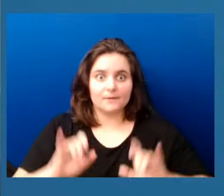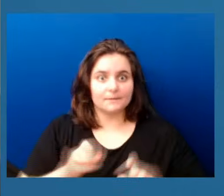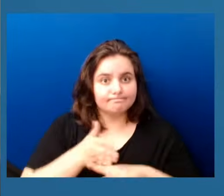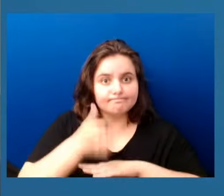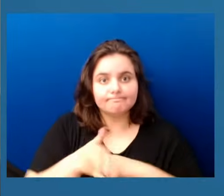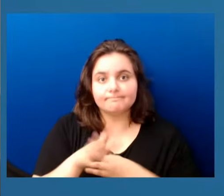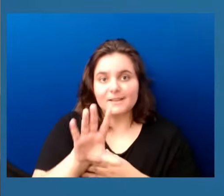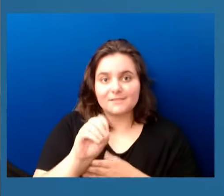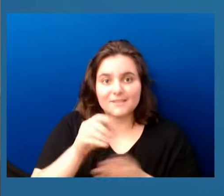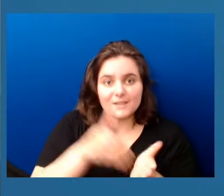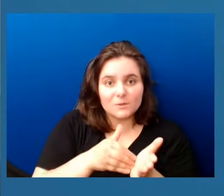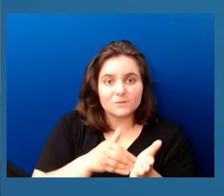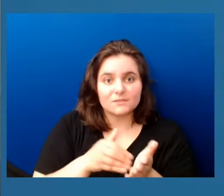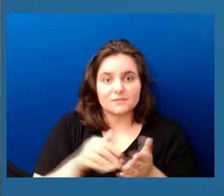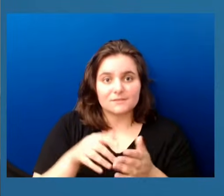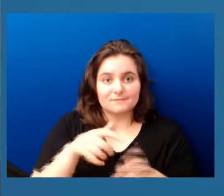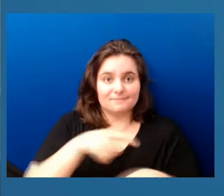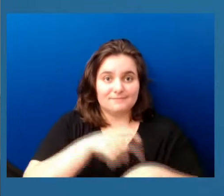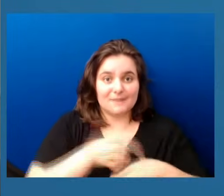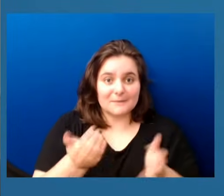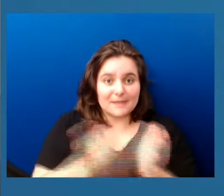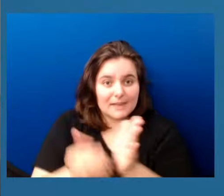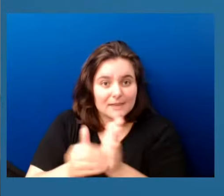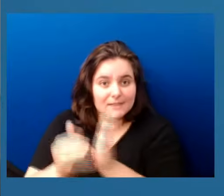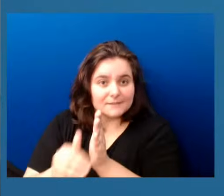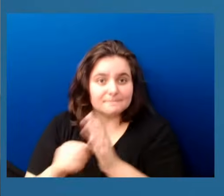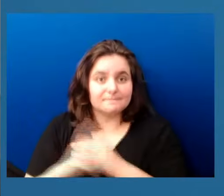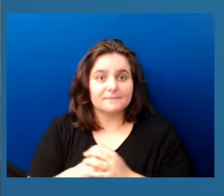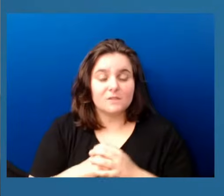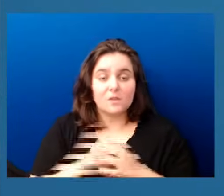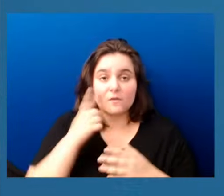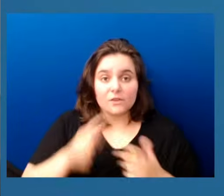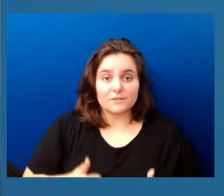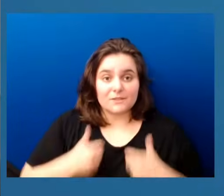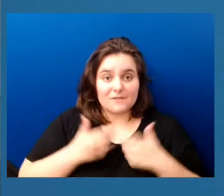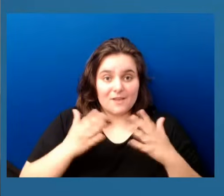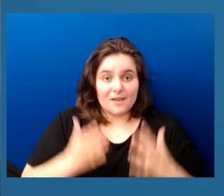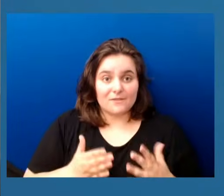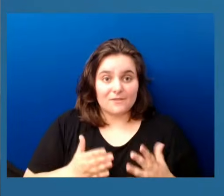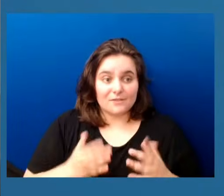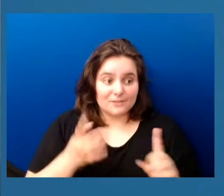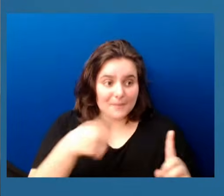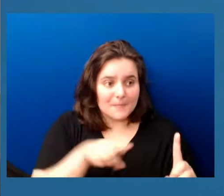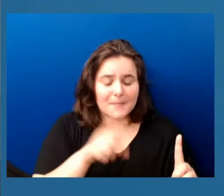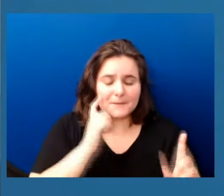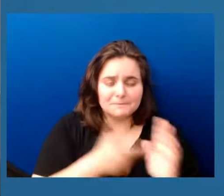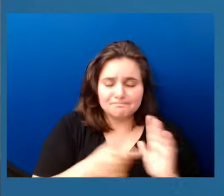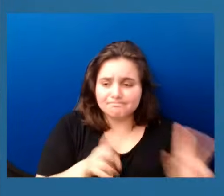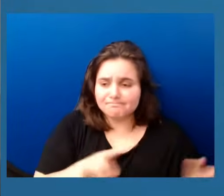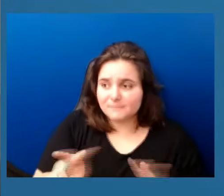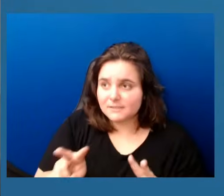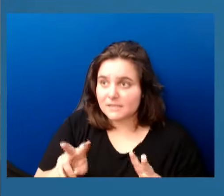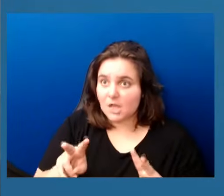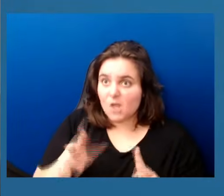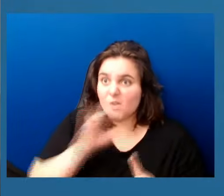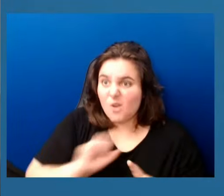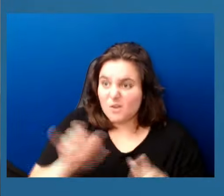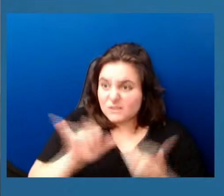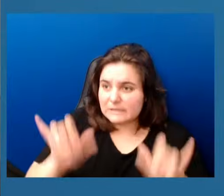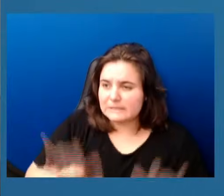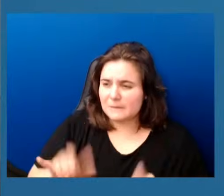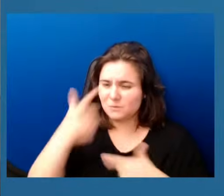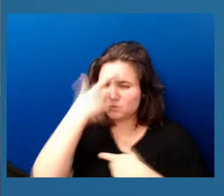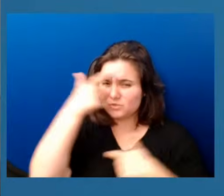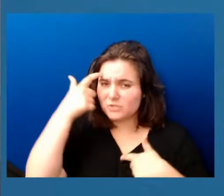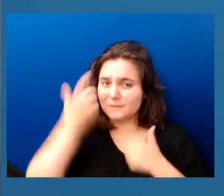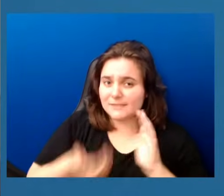especially survivors of domestic violence and sexual assault, were being traumatized under the old system. Sensitive personal